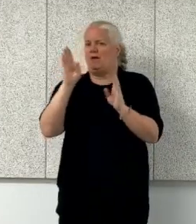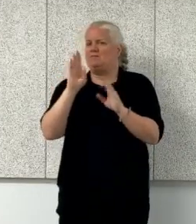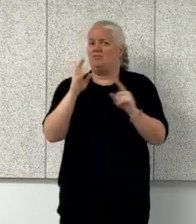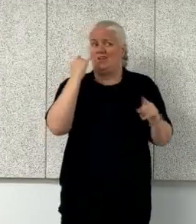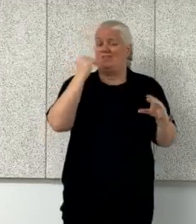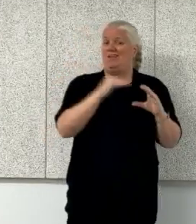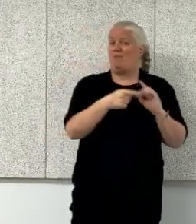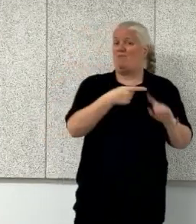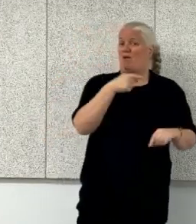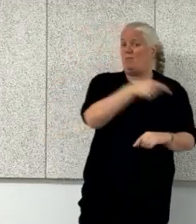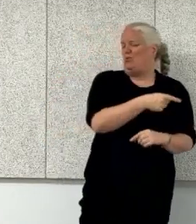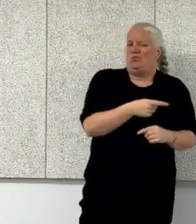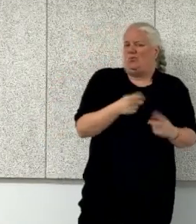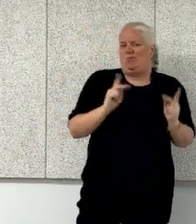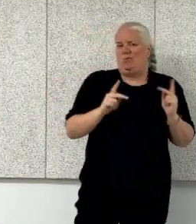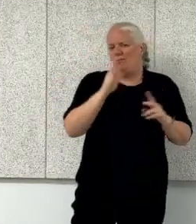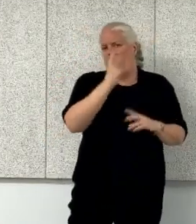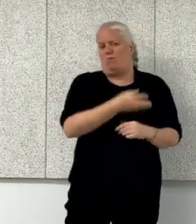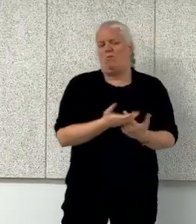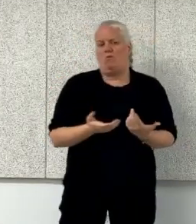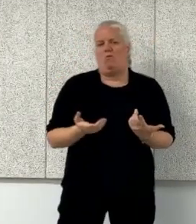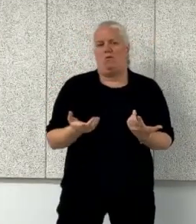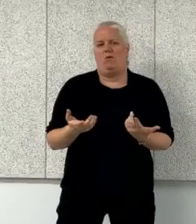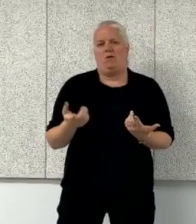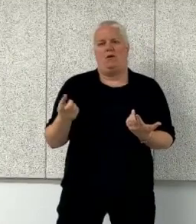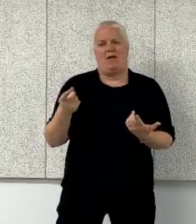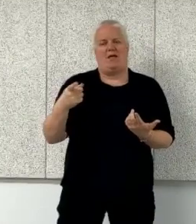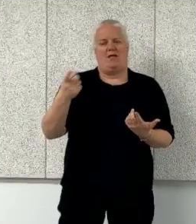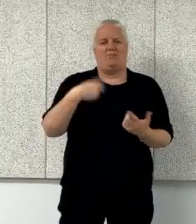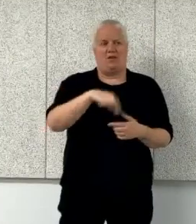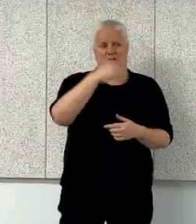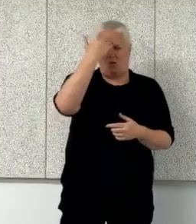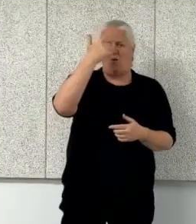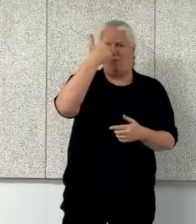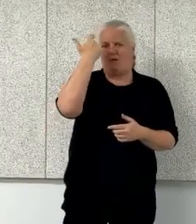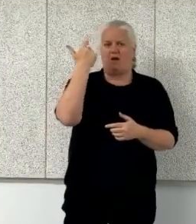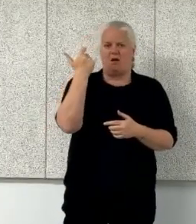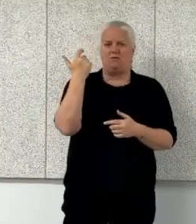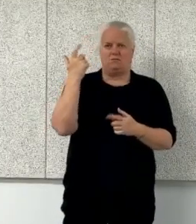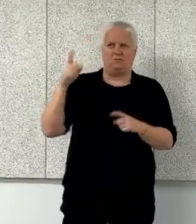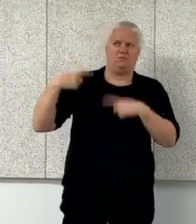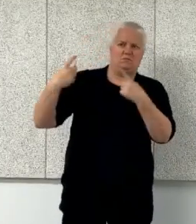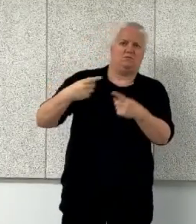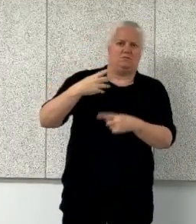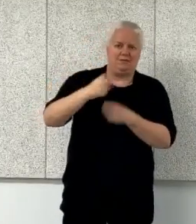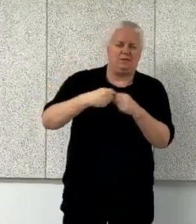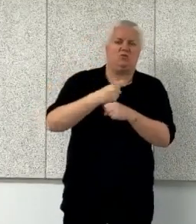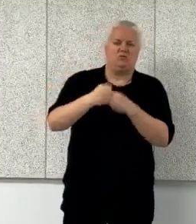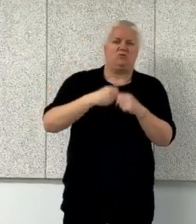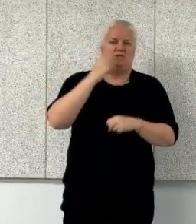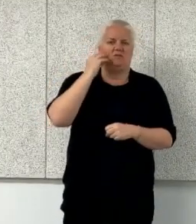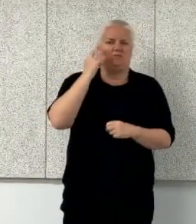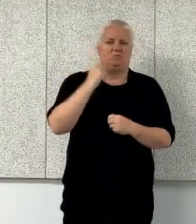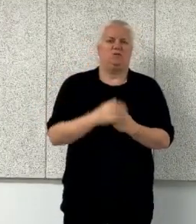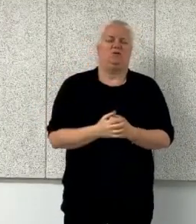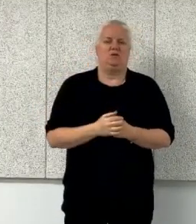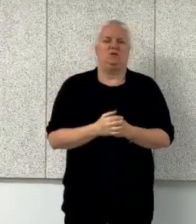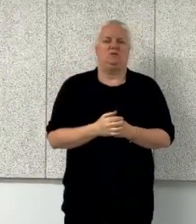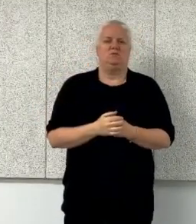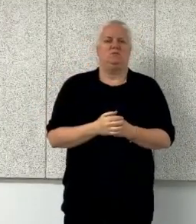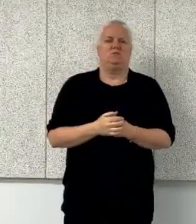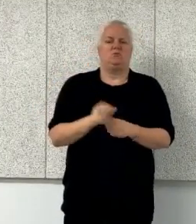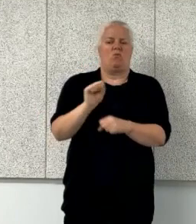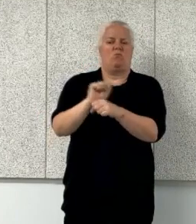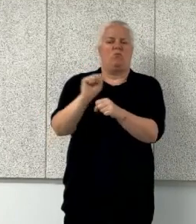content works best. And they know that because they've been forced to do that for years, right? And so the more that we can sort of amplify the work that's already happening